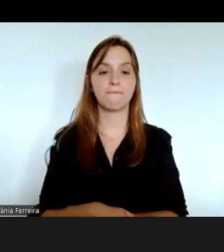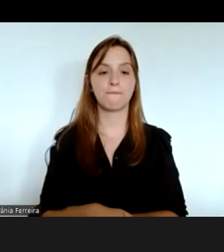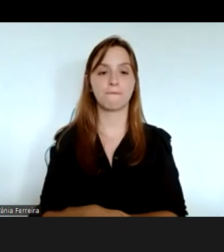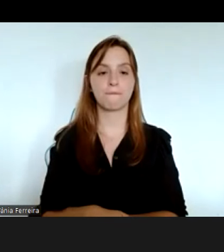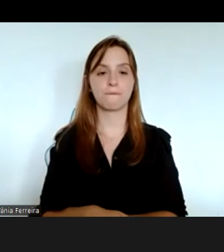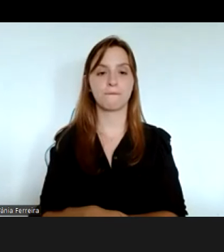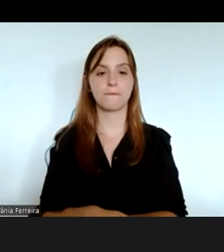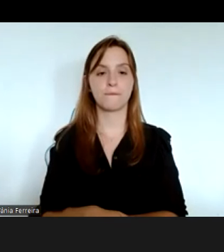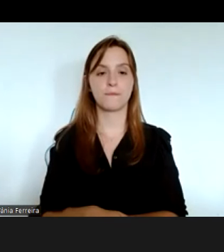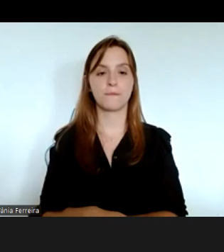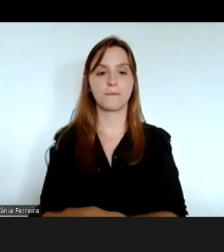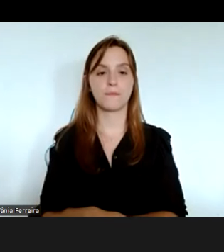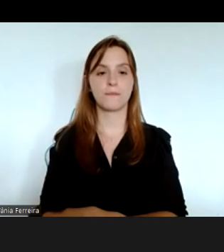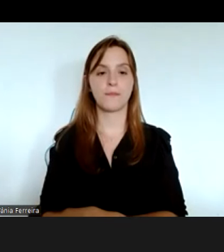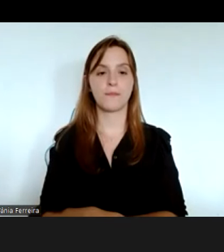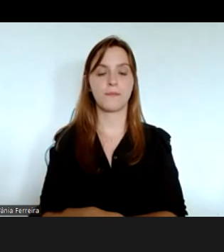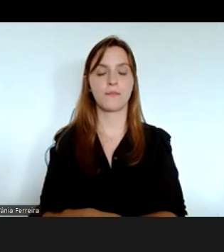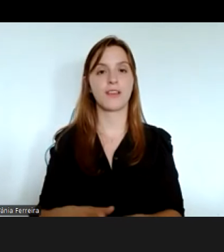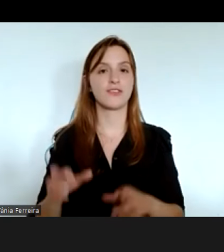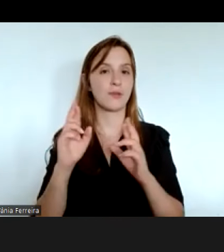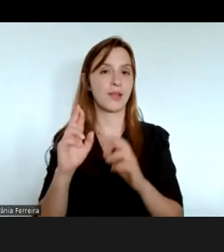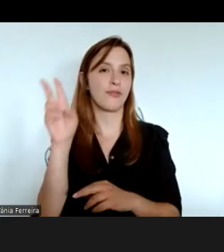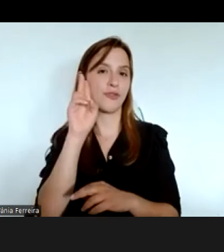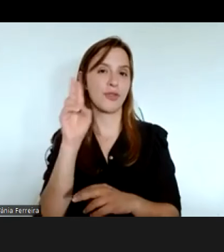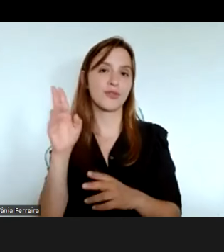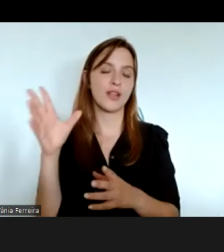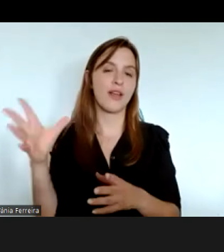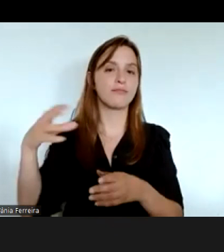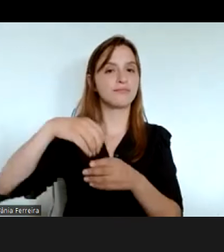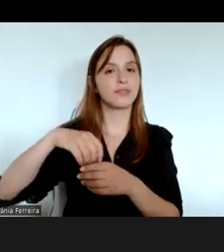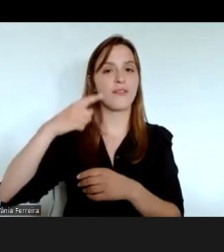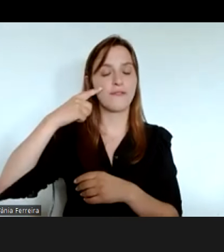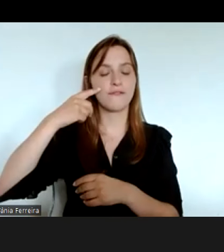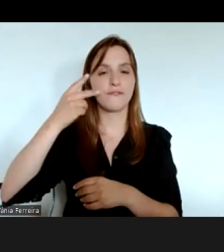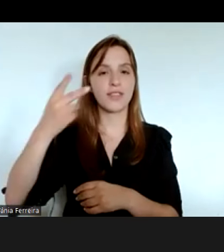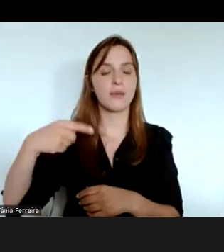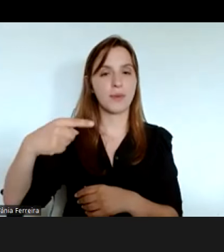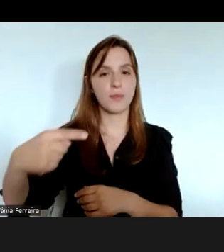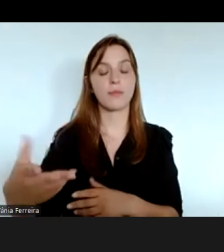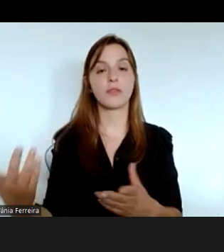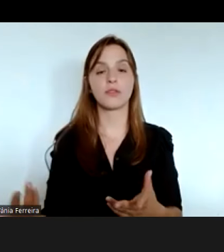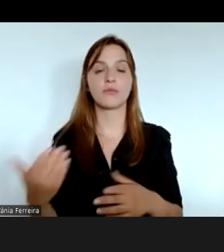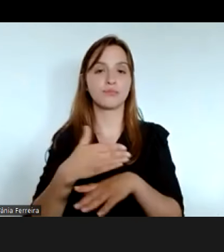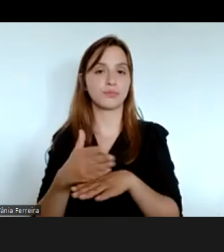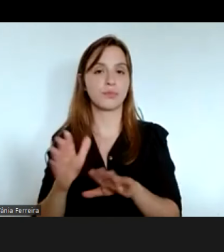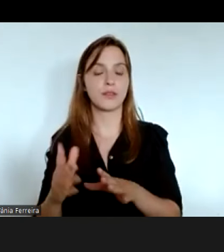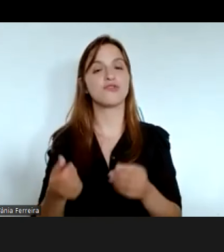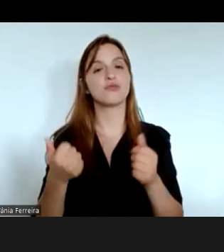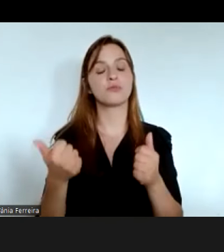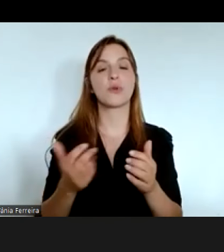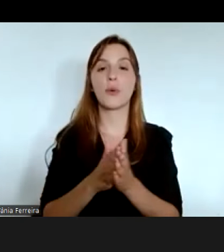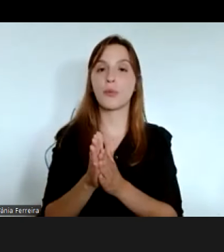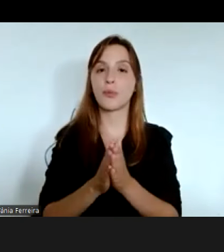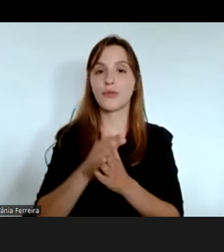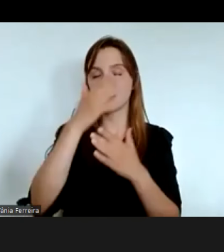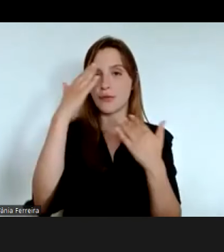and taking these values with you into your life. So without further ado, we wish you a pleasant summer, pleasant rest of the